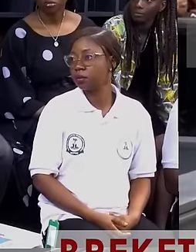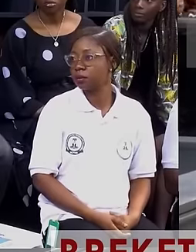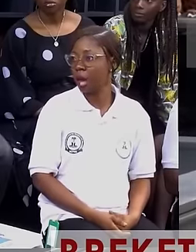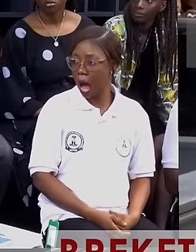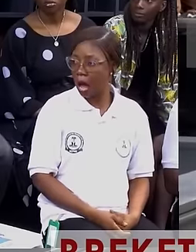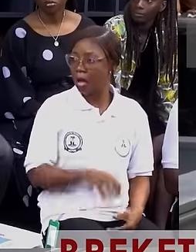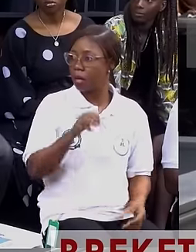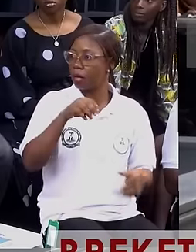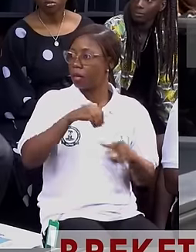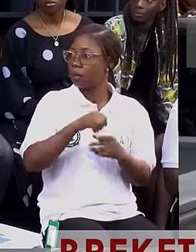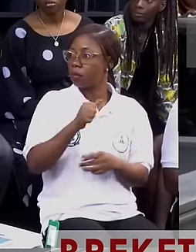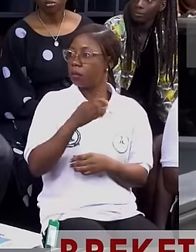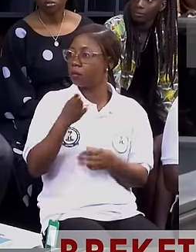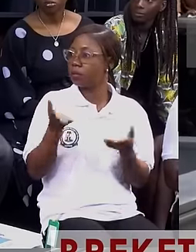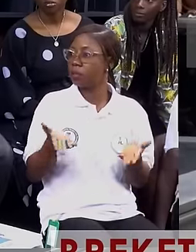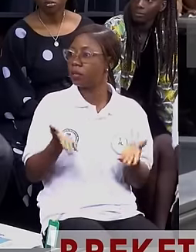Sorry.